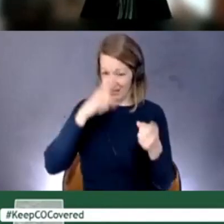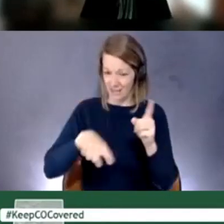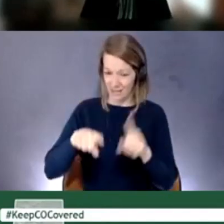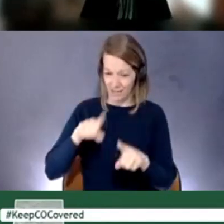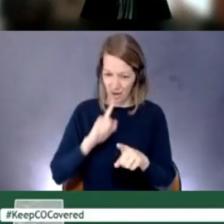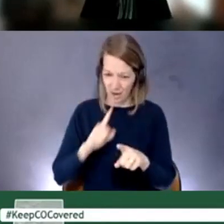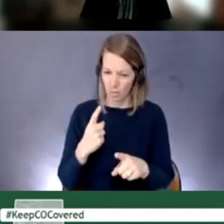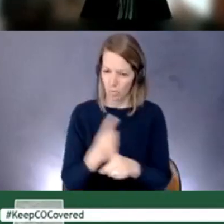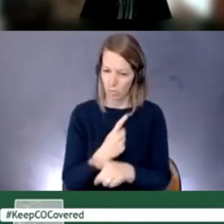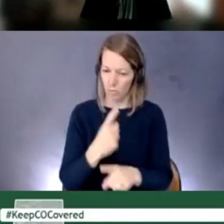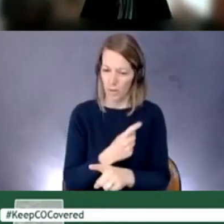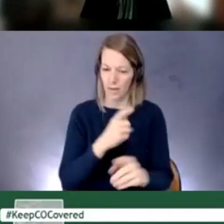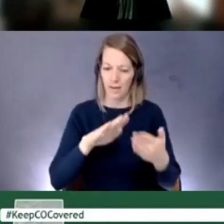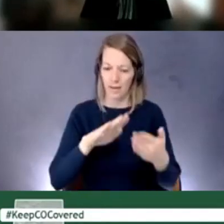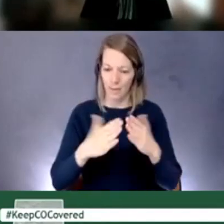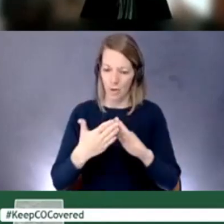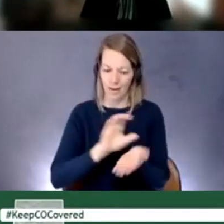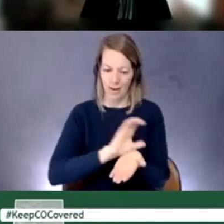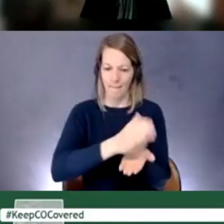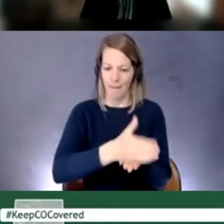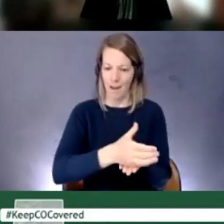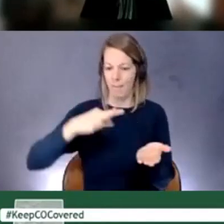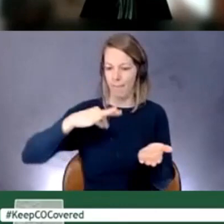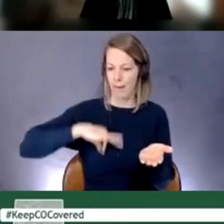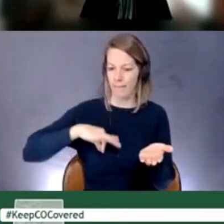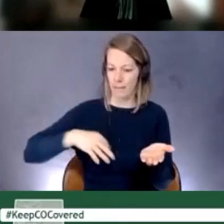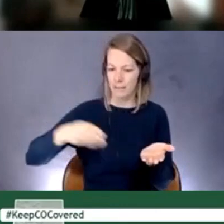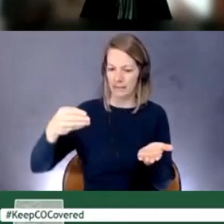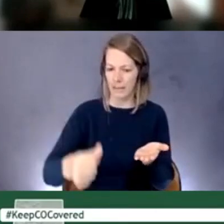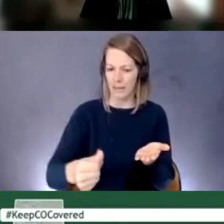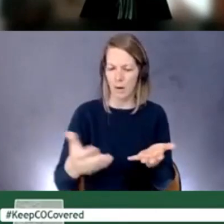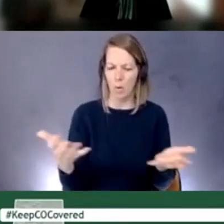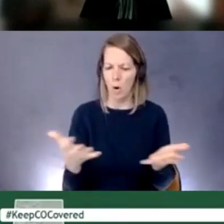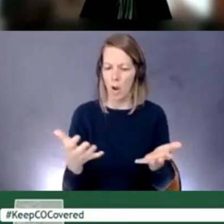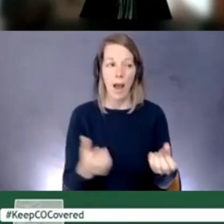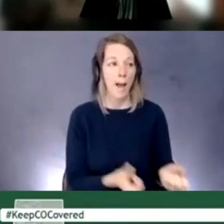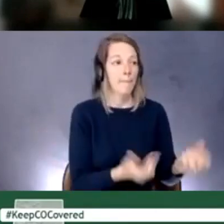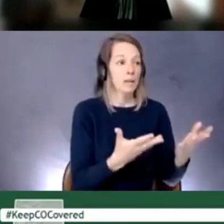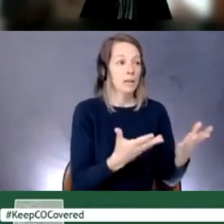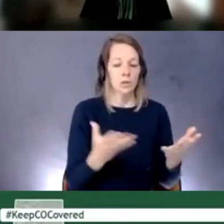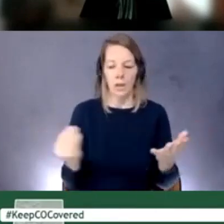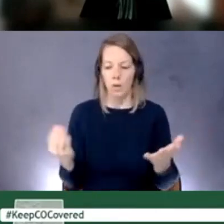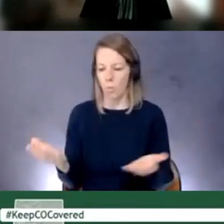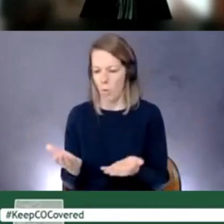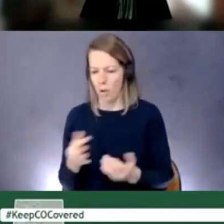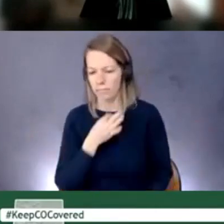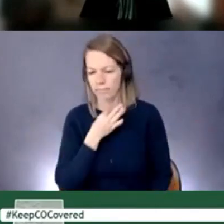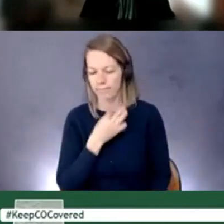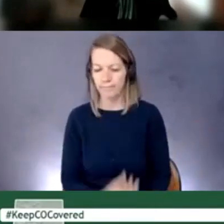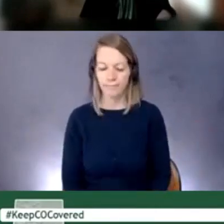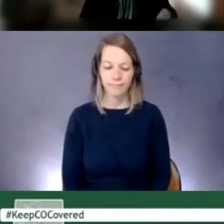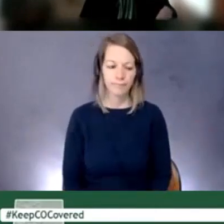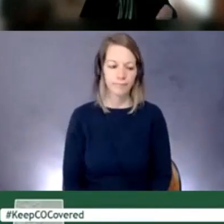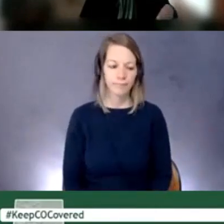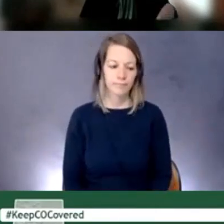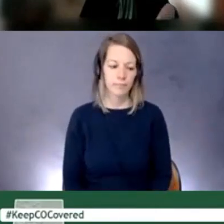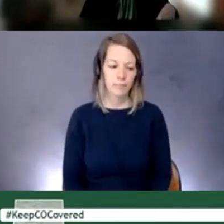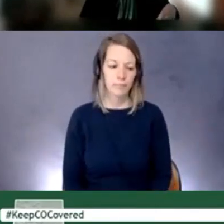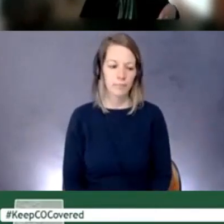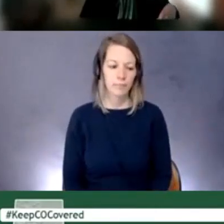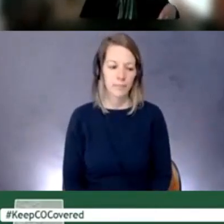benefit spending and what should it be spent on? Both. How much and what? Yeah, absolutely. Thanks,